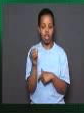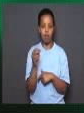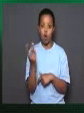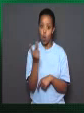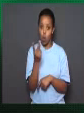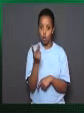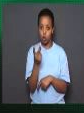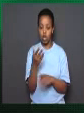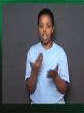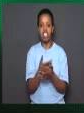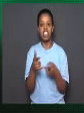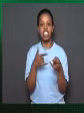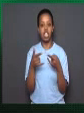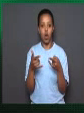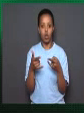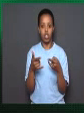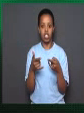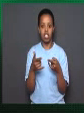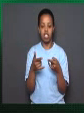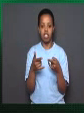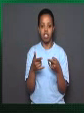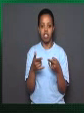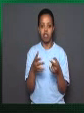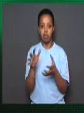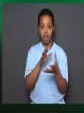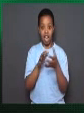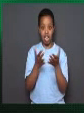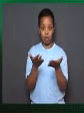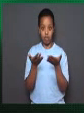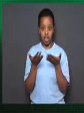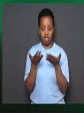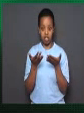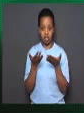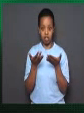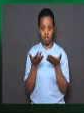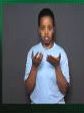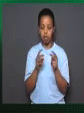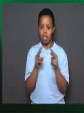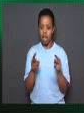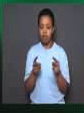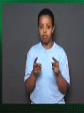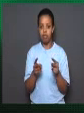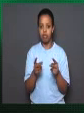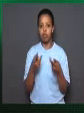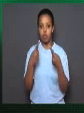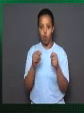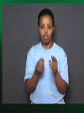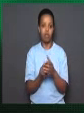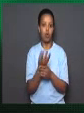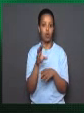them to maintain the characteristics that he worked so hard to produce.